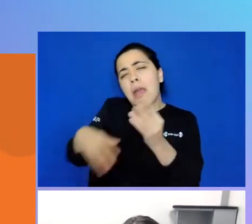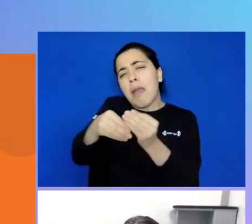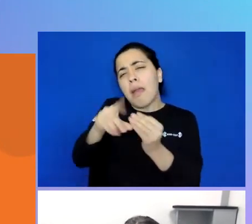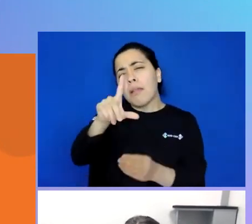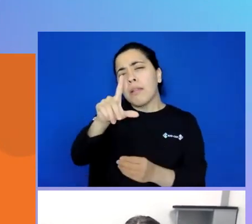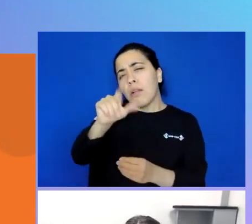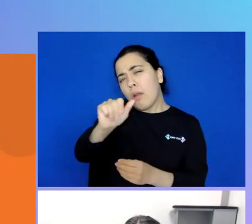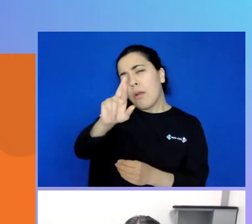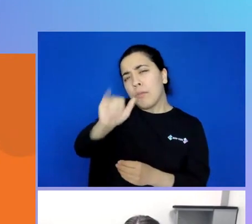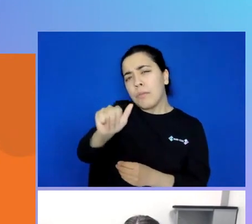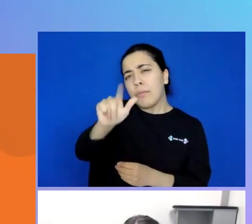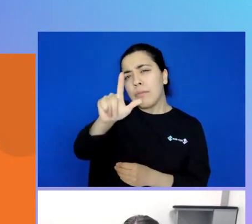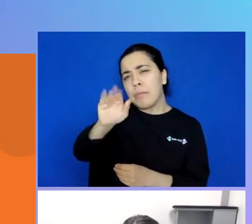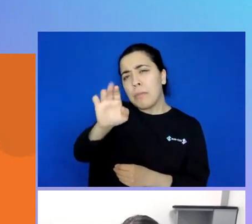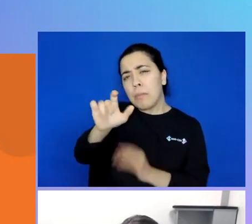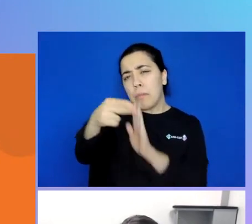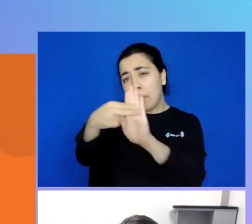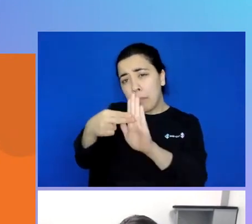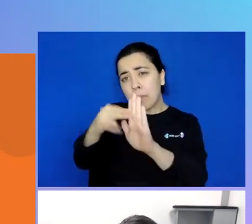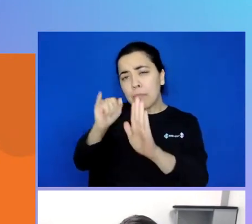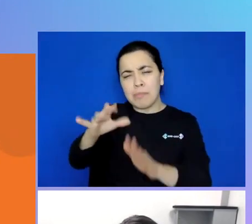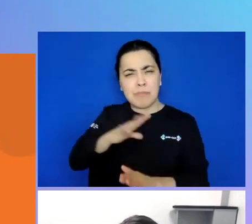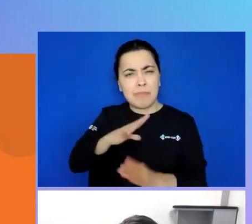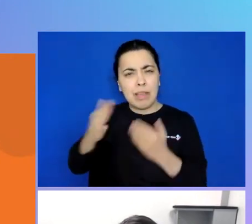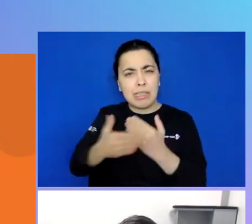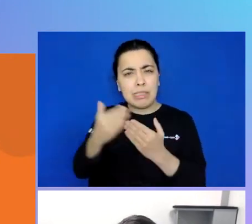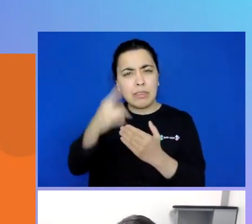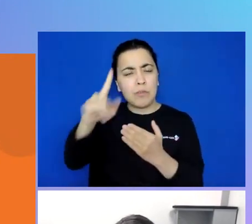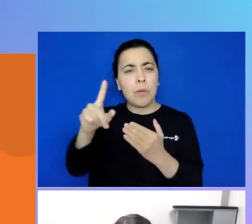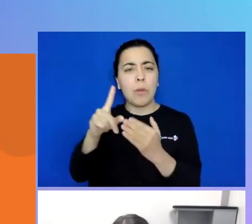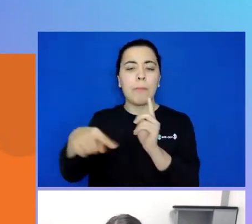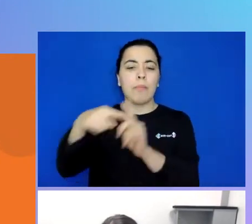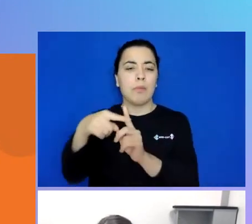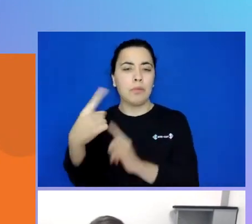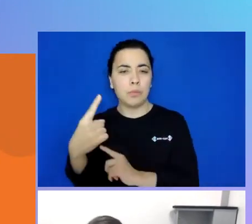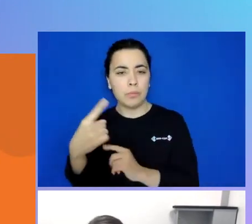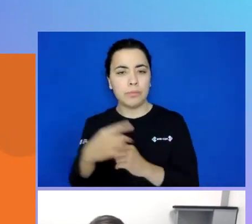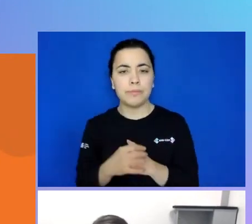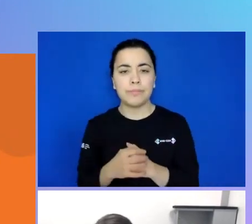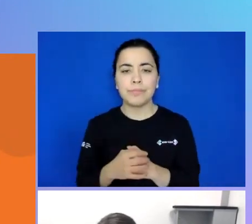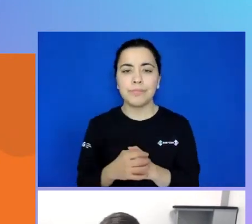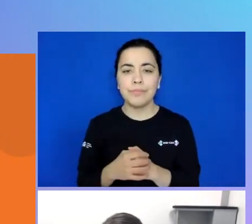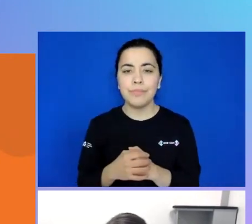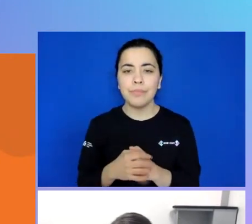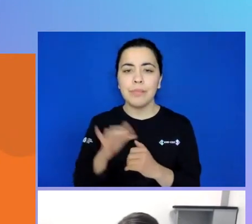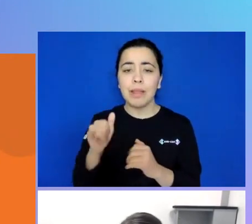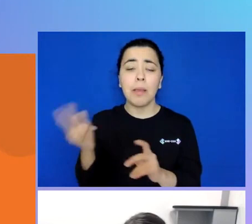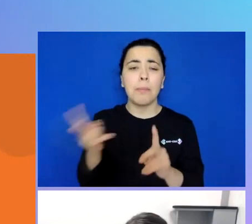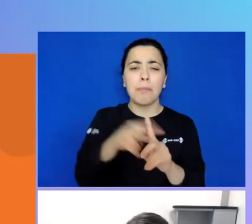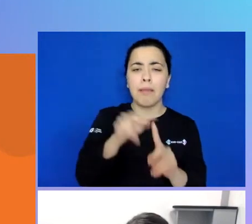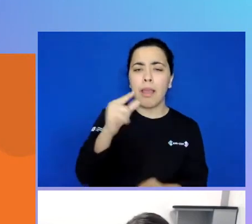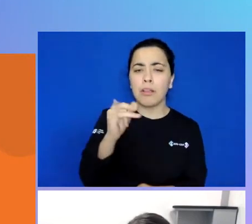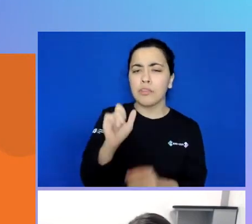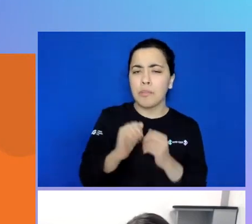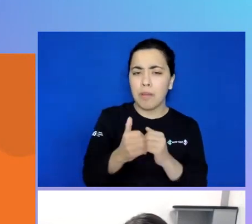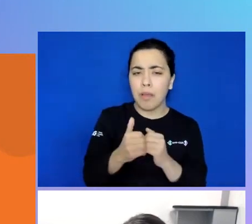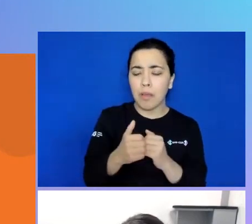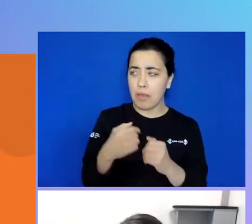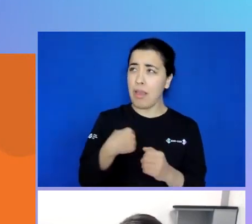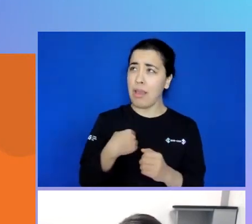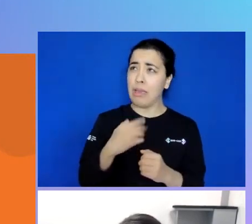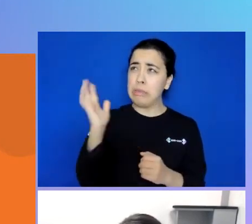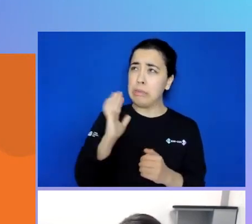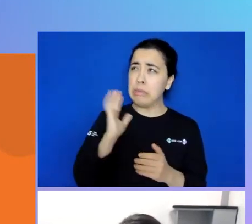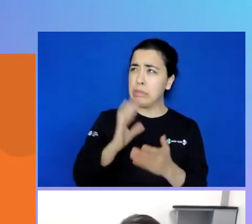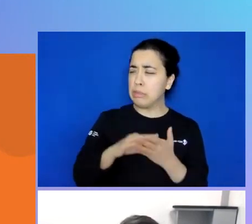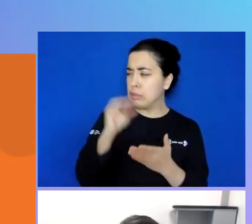So how does this relate to Agile? I'm a big fan of the Agile framework. I learned it,